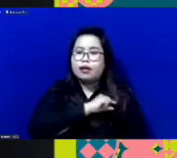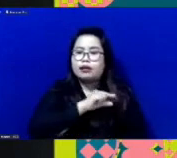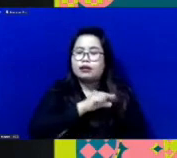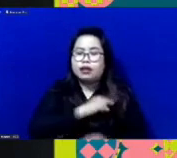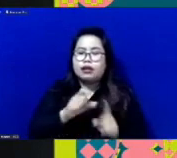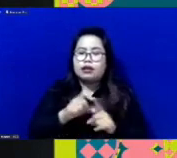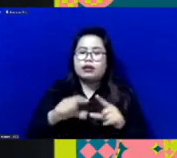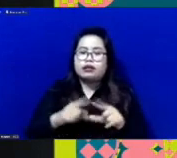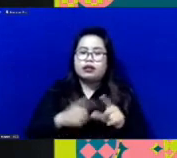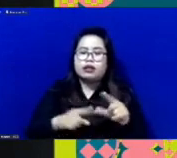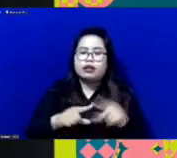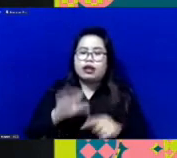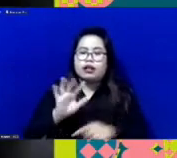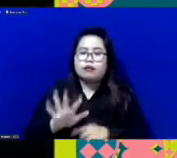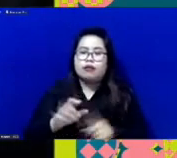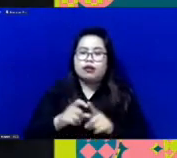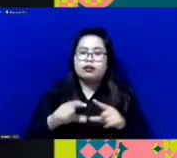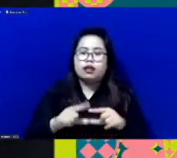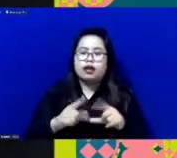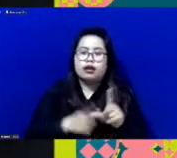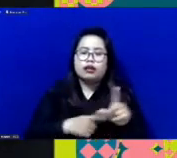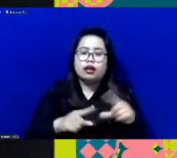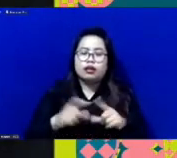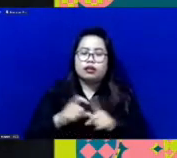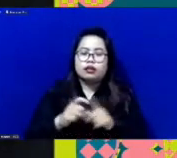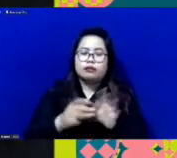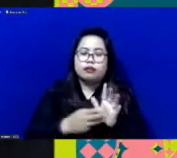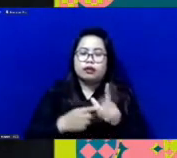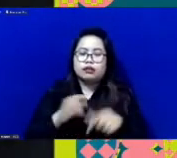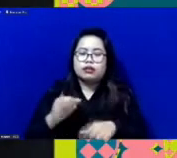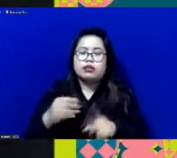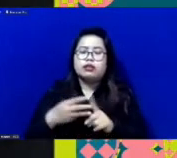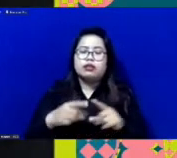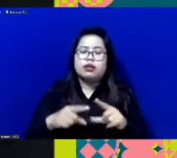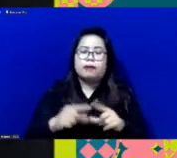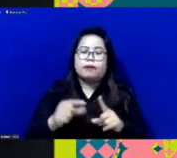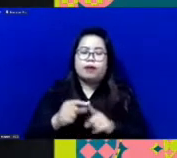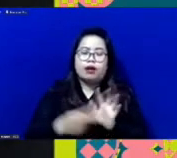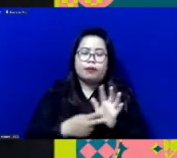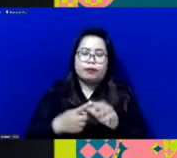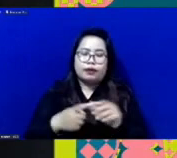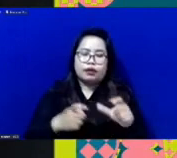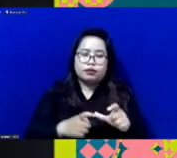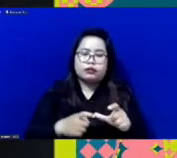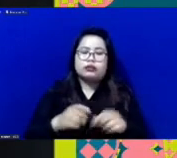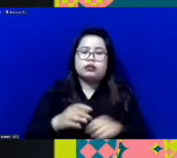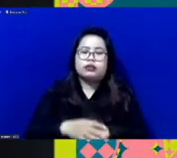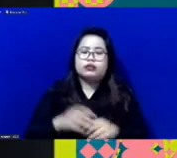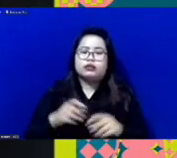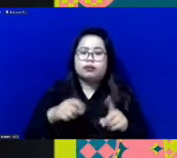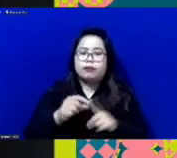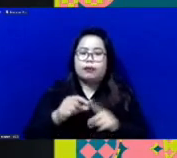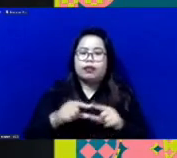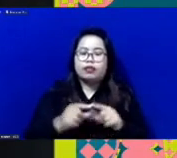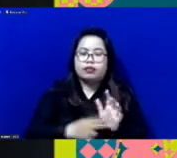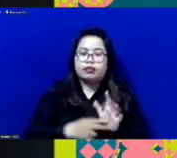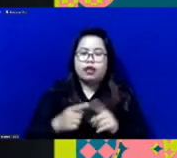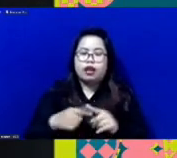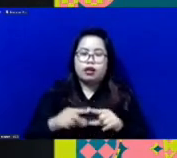Indonesia, Bappenas, Stoic Trisula, dan Pantare Communication. And also our community